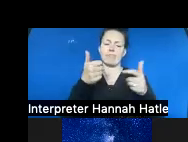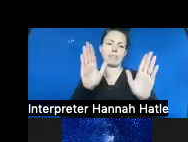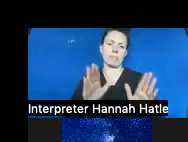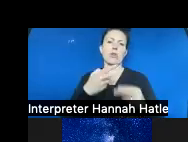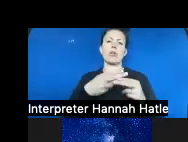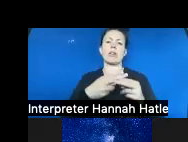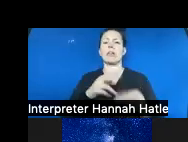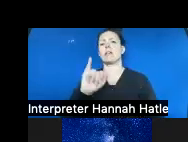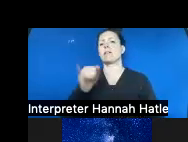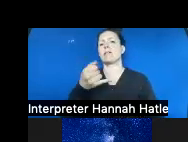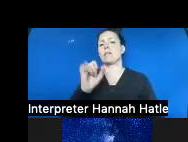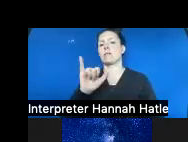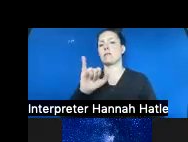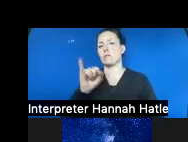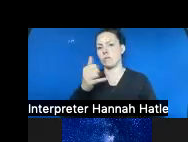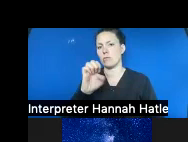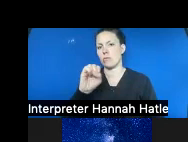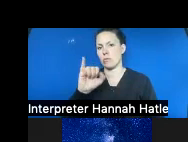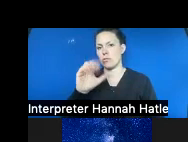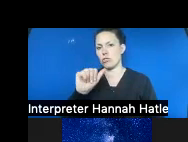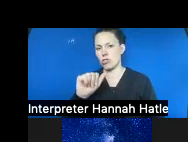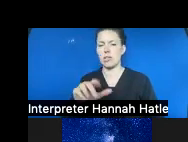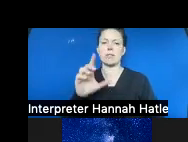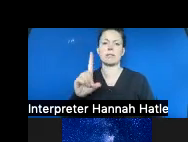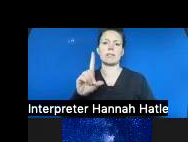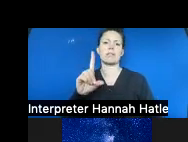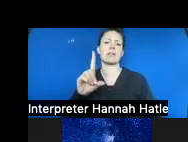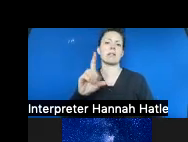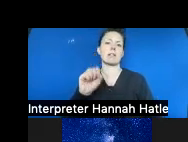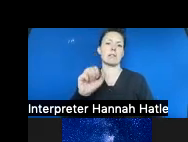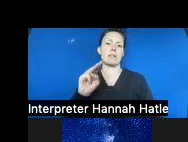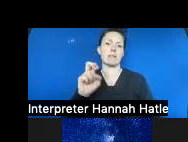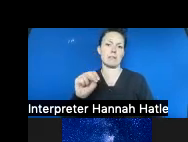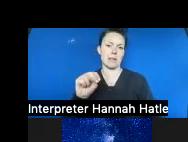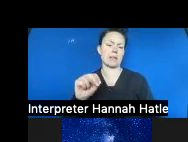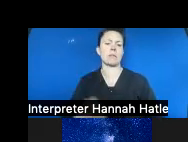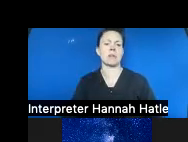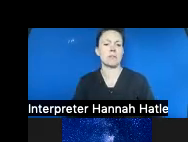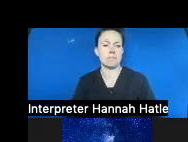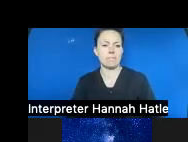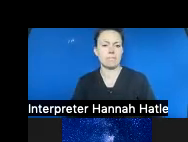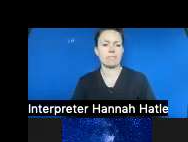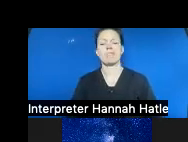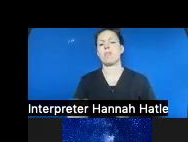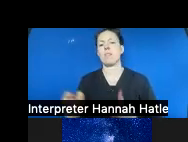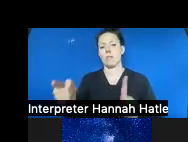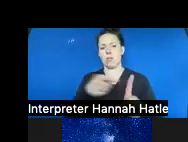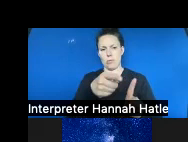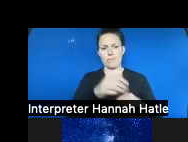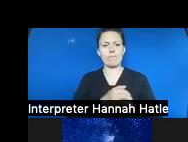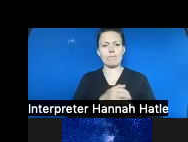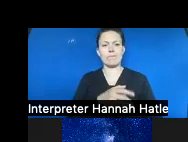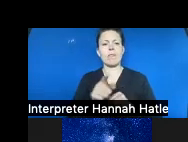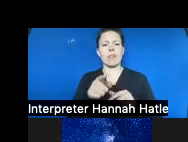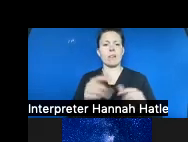way. Can feel isolated, few friends when you're in a group or a kennel, or whether you're the only person